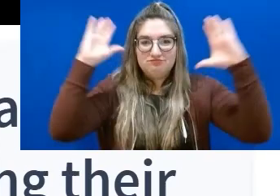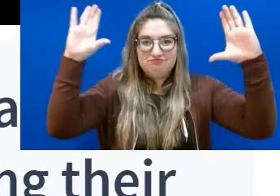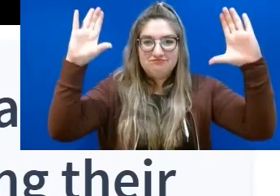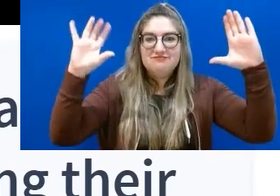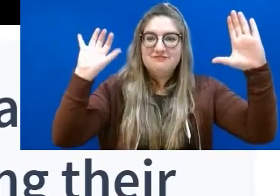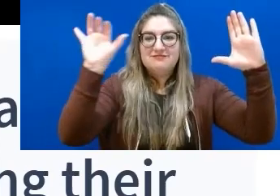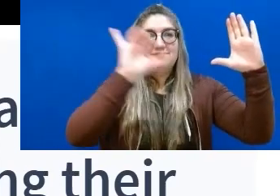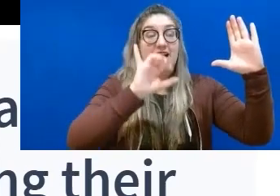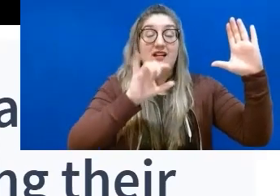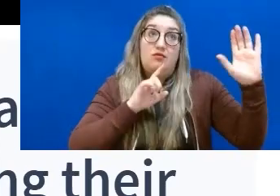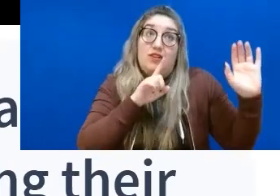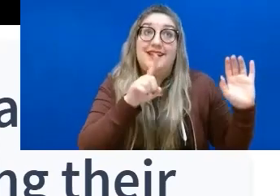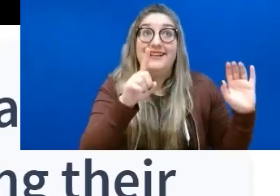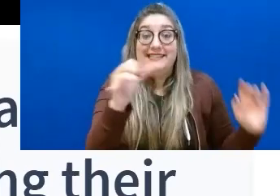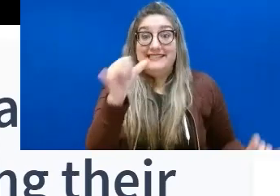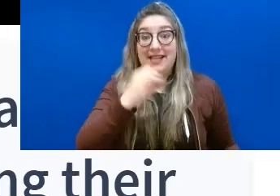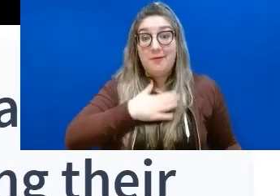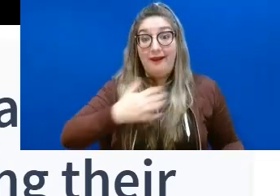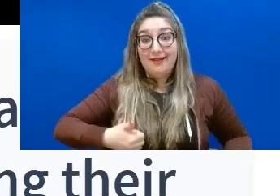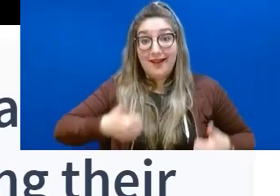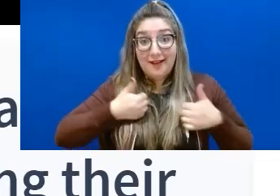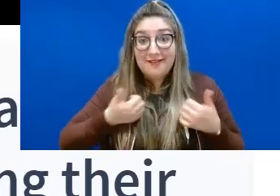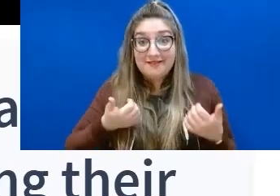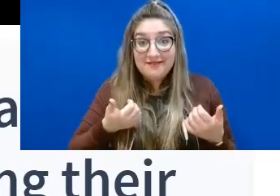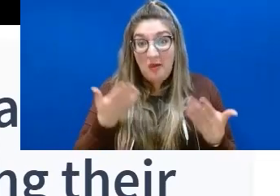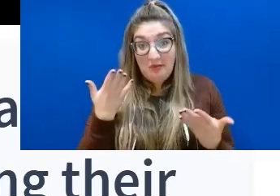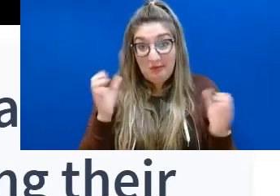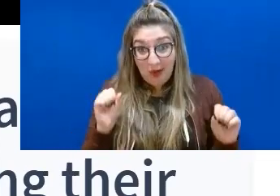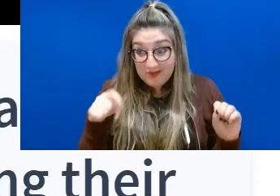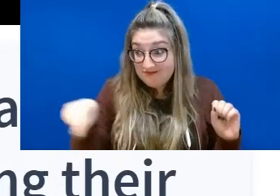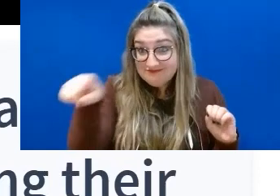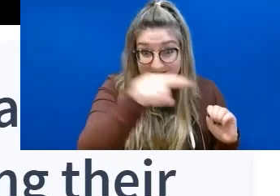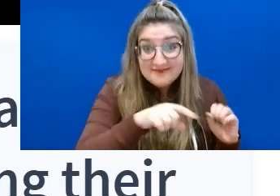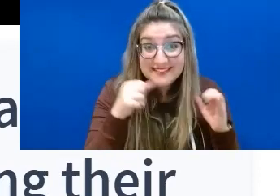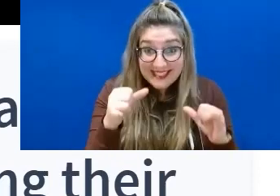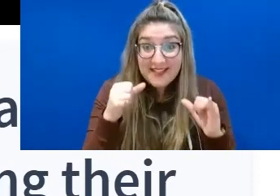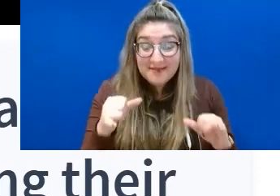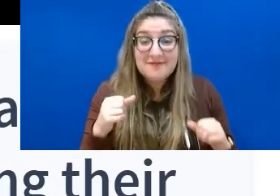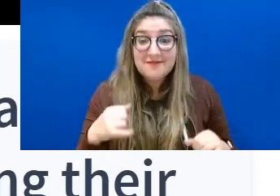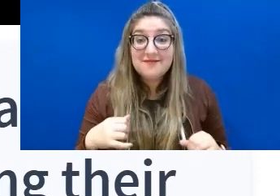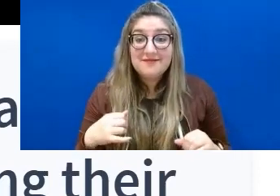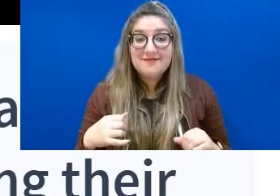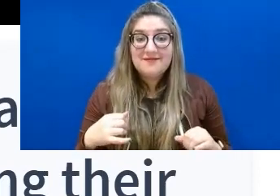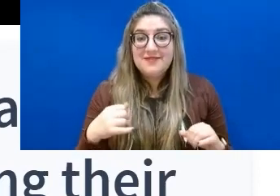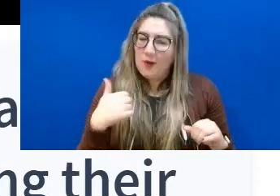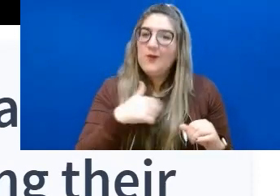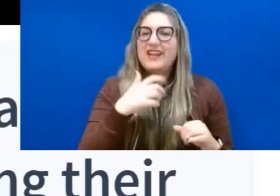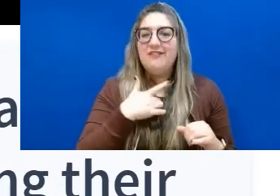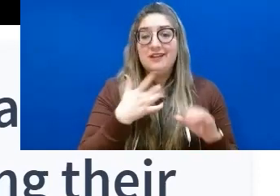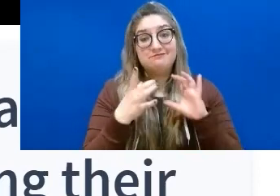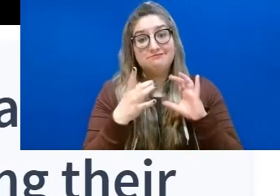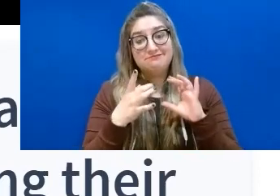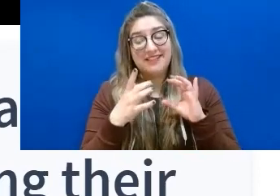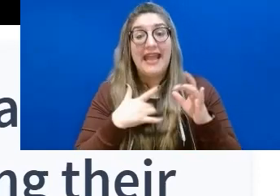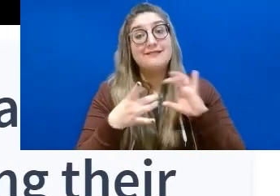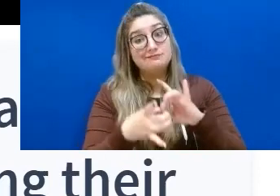mirrors my life. And probably many of our lives. And so I'm sure some of us can relate to our students, but you'll